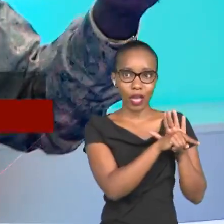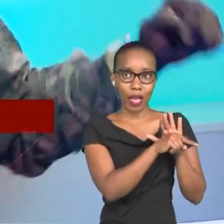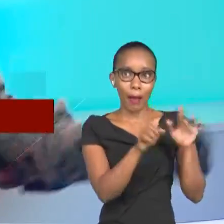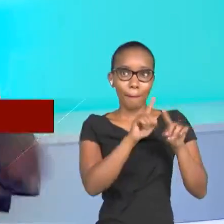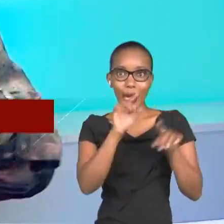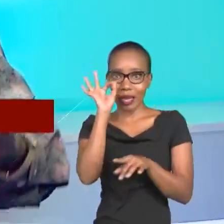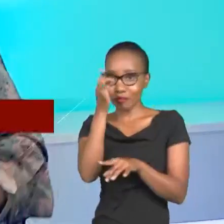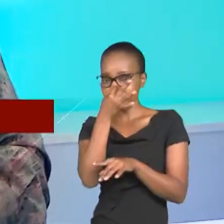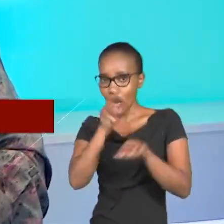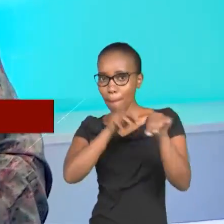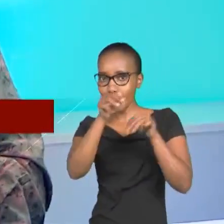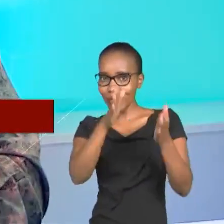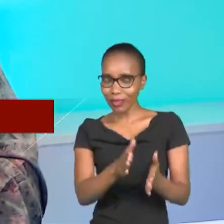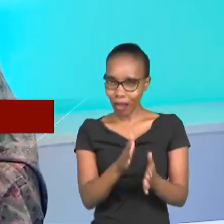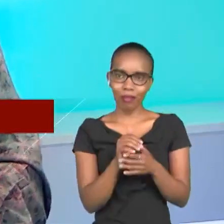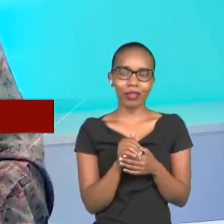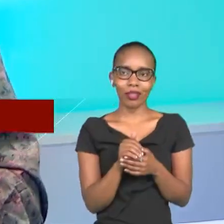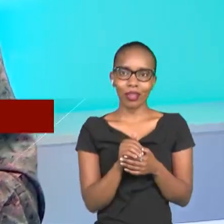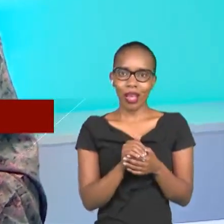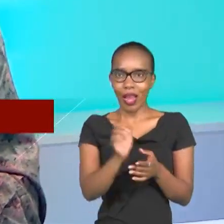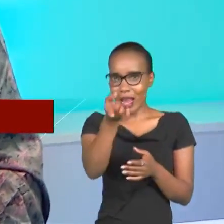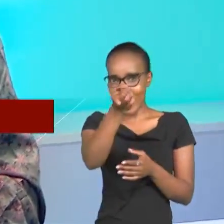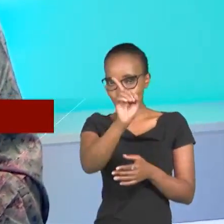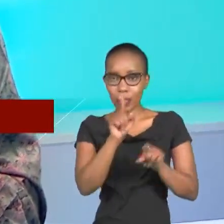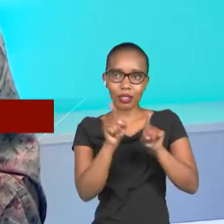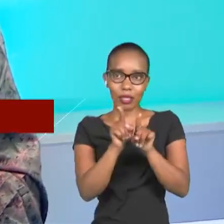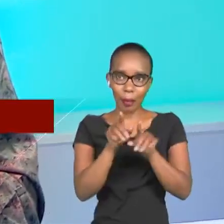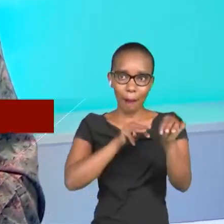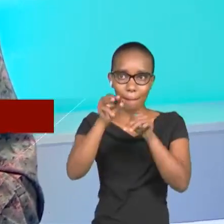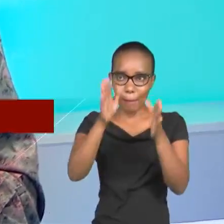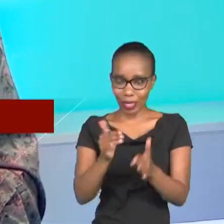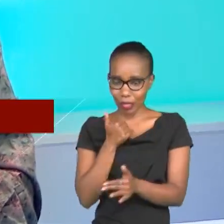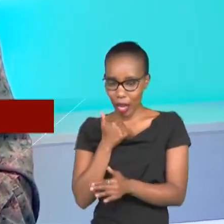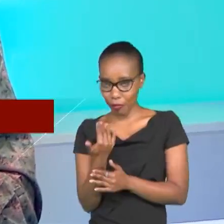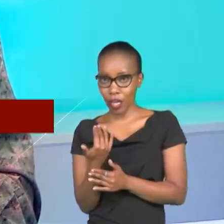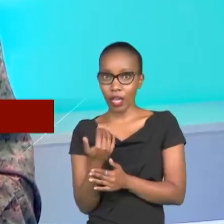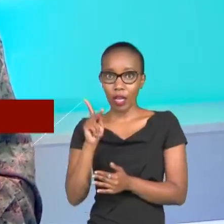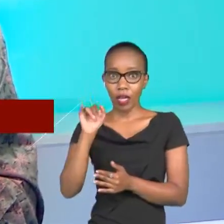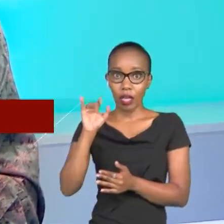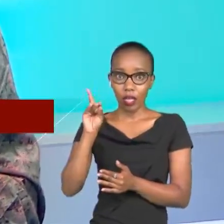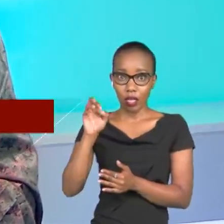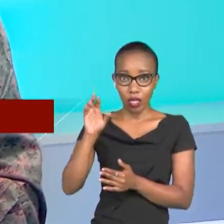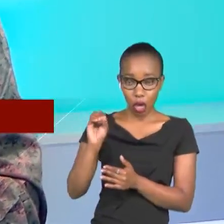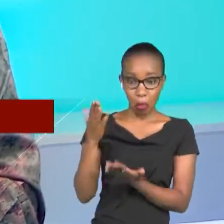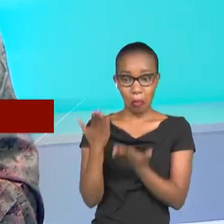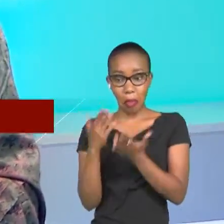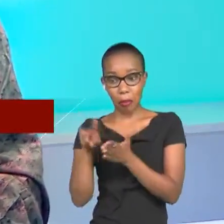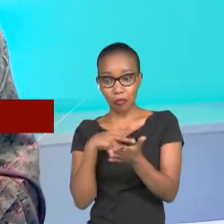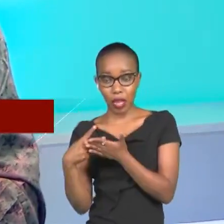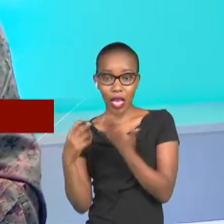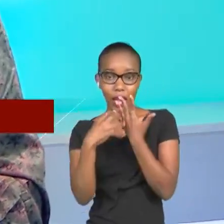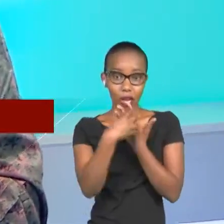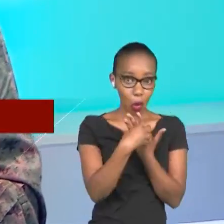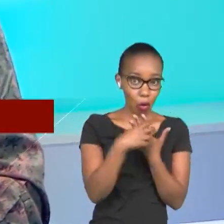was a manager somewhere. And therefore, Nairobi also, there are the managers somewhere. Kidero might have failed. And also Sonko has